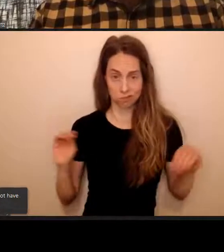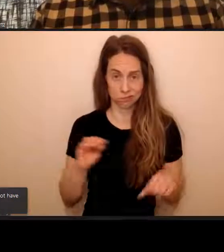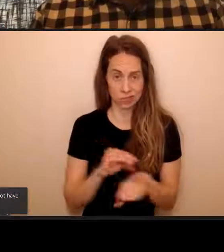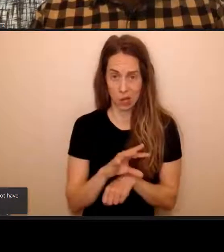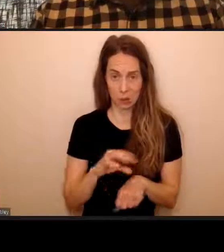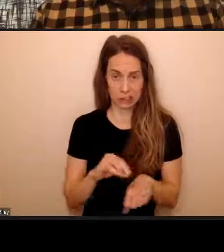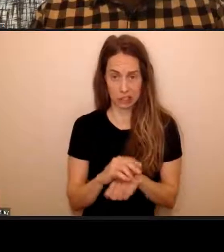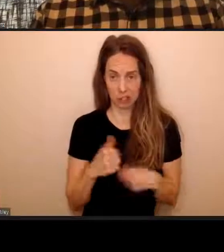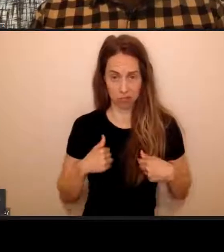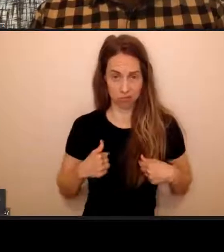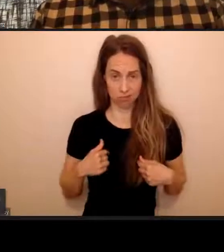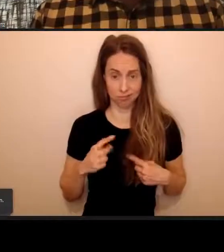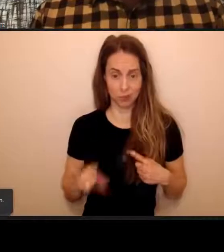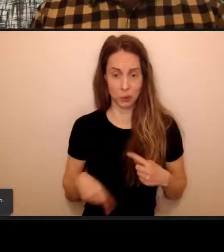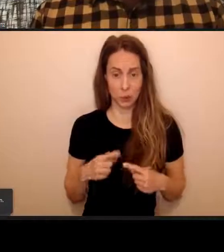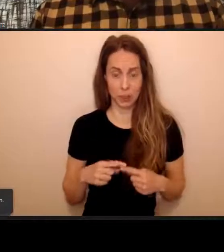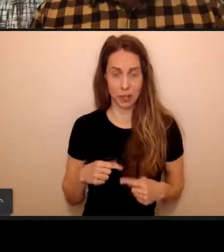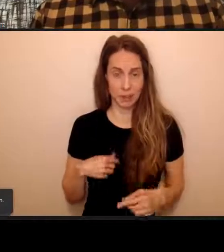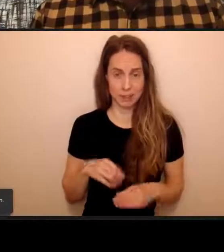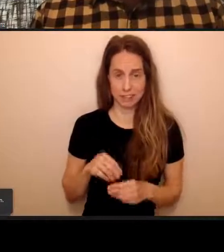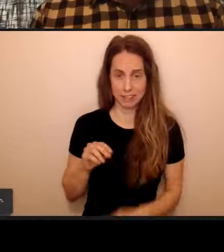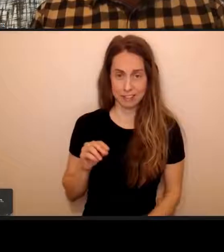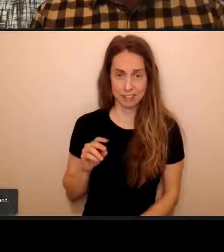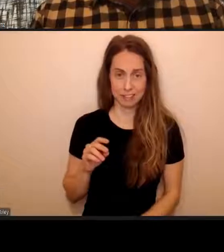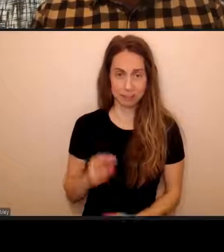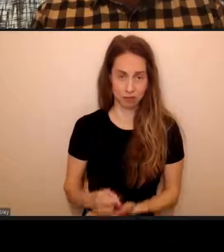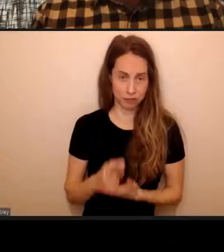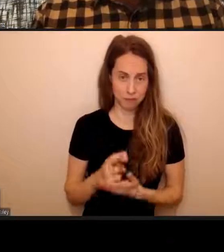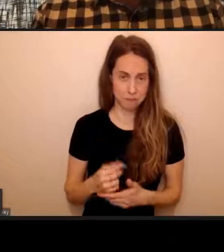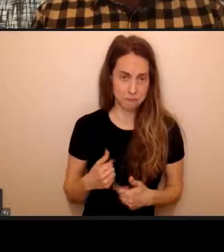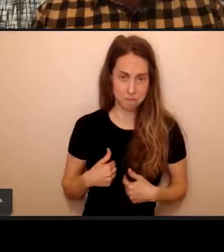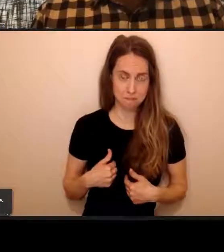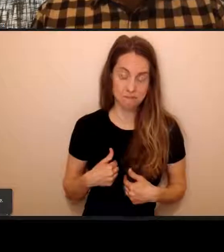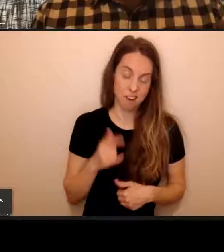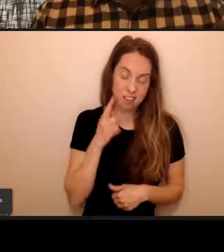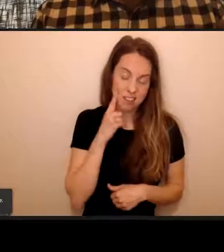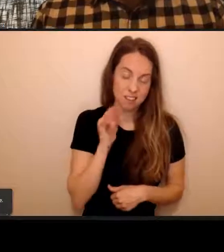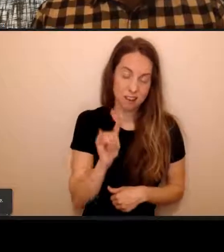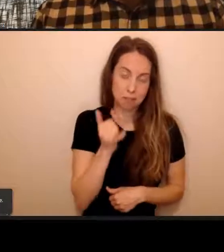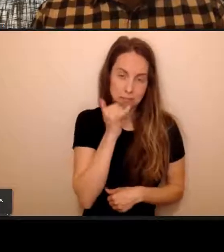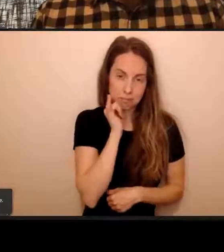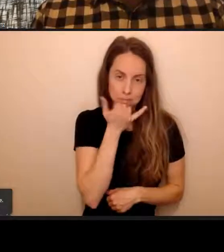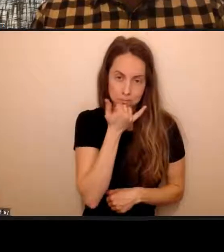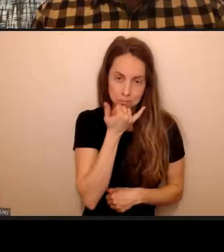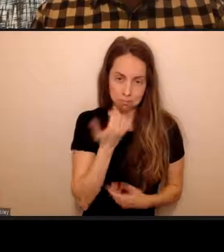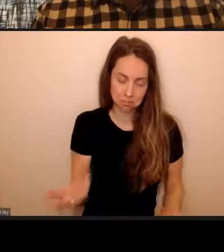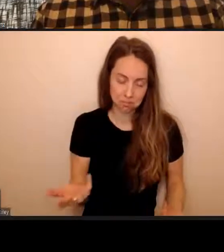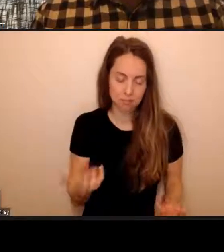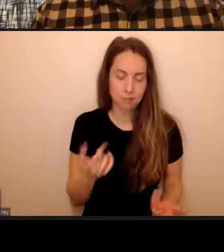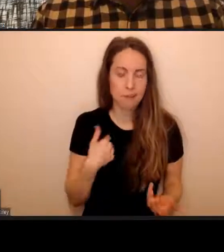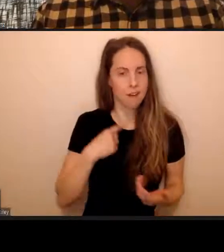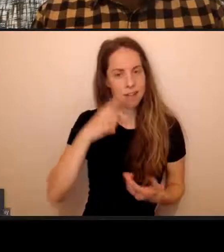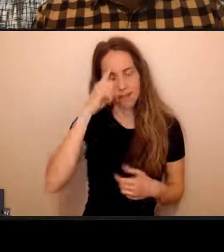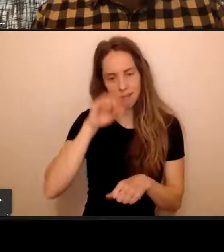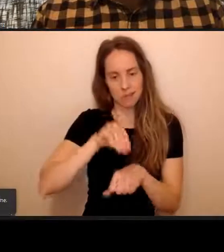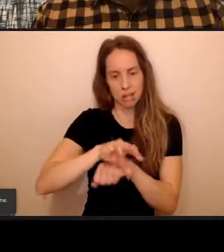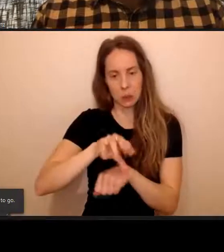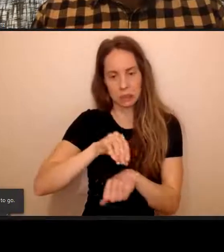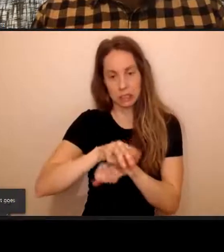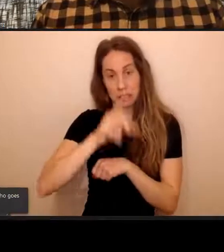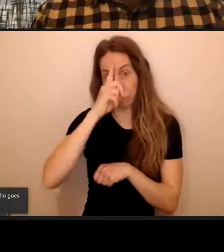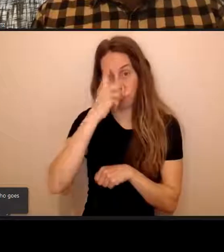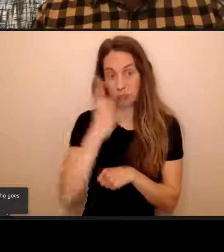when I was in rehabilitation. And I think that's a mistake. I think counseling for someone who goes